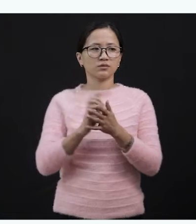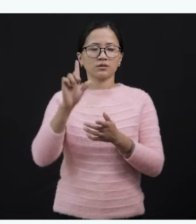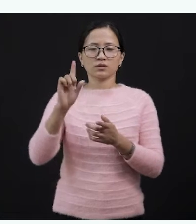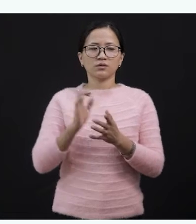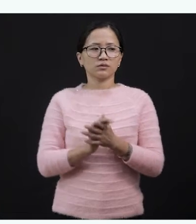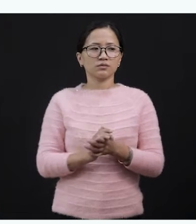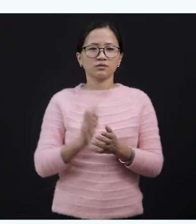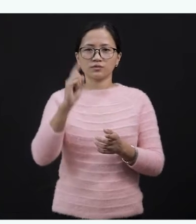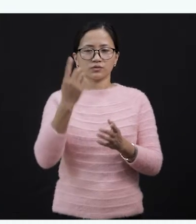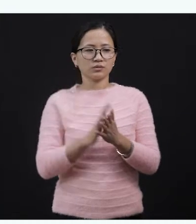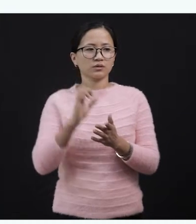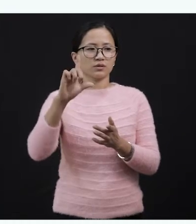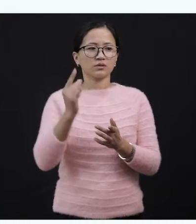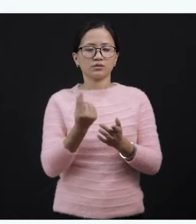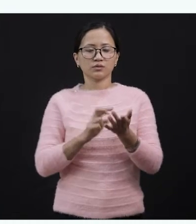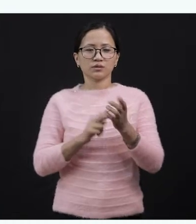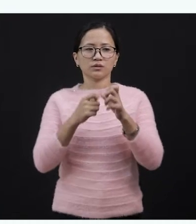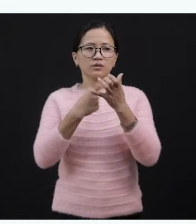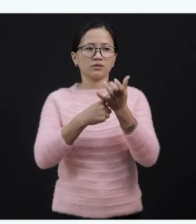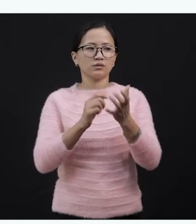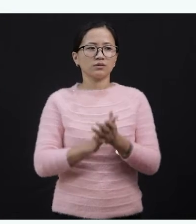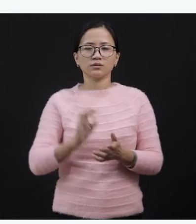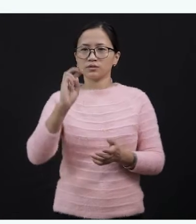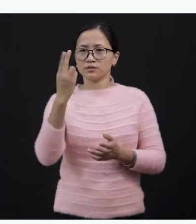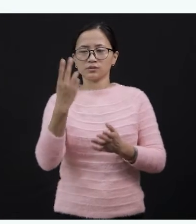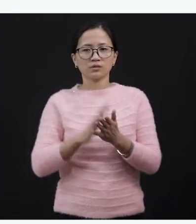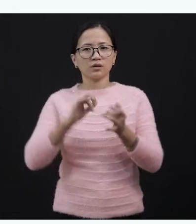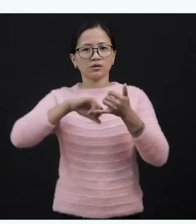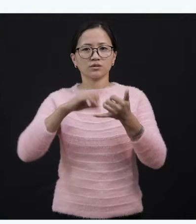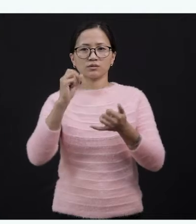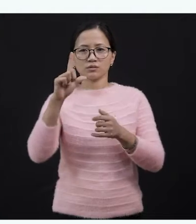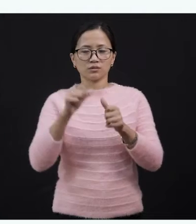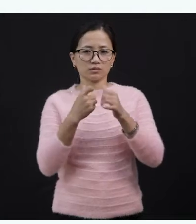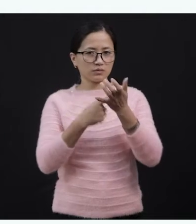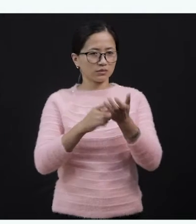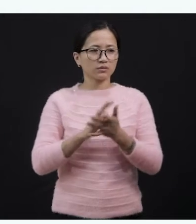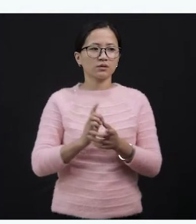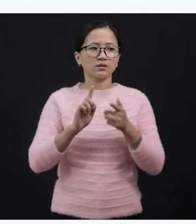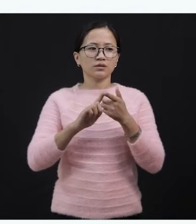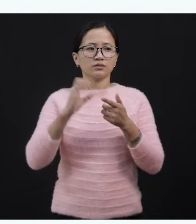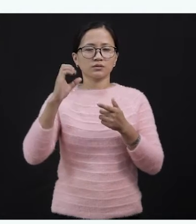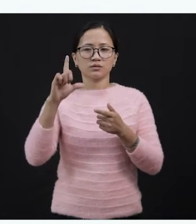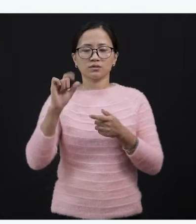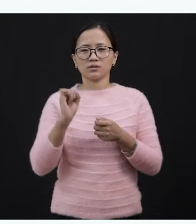the lunar eclipse, and the second eclipse is solar eclipse.